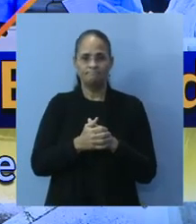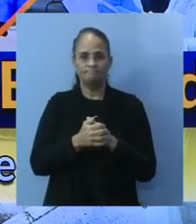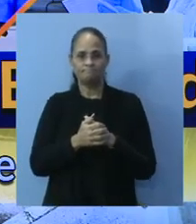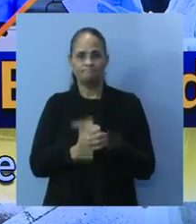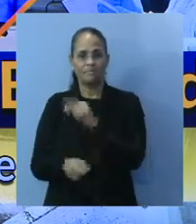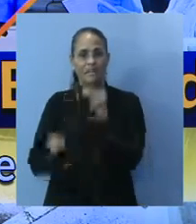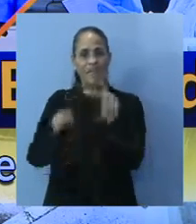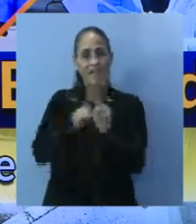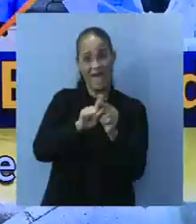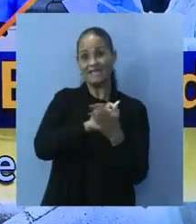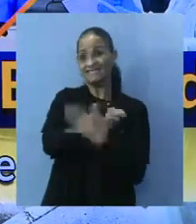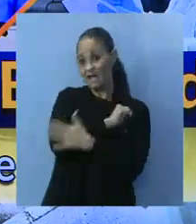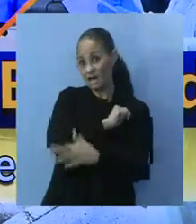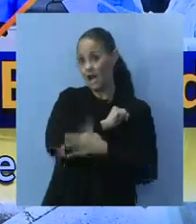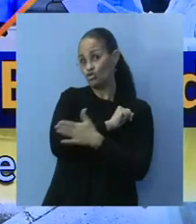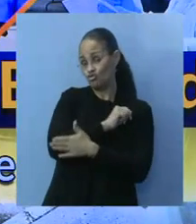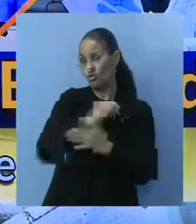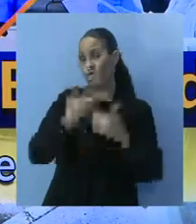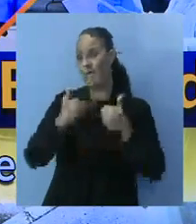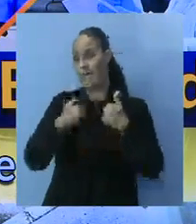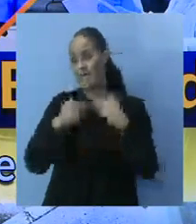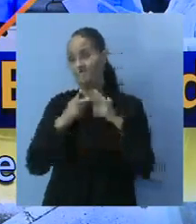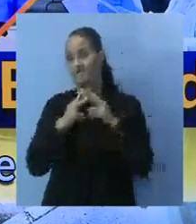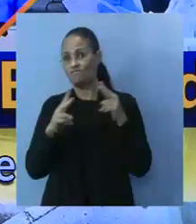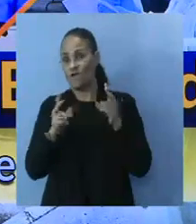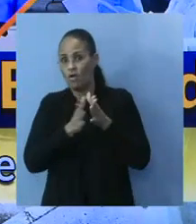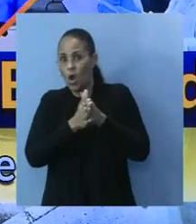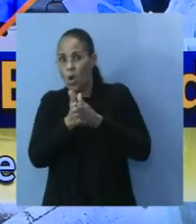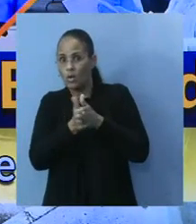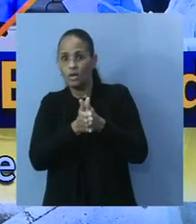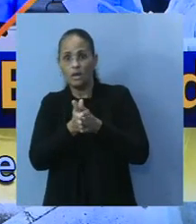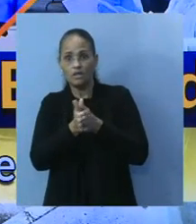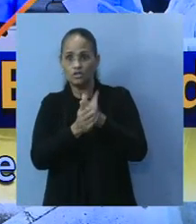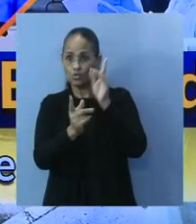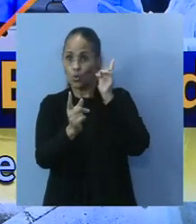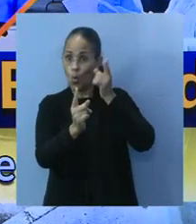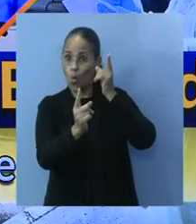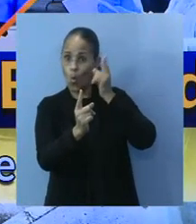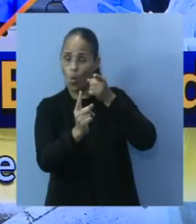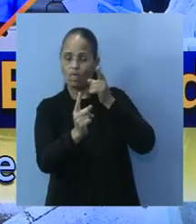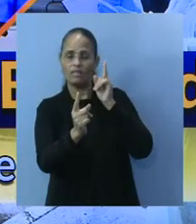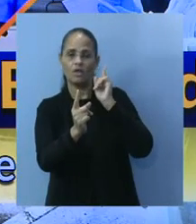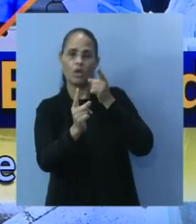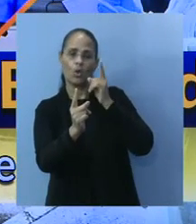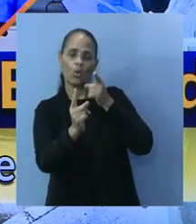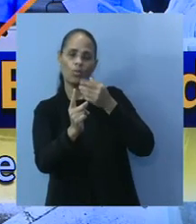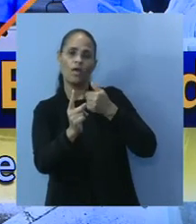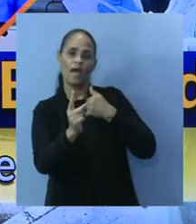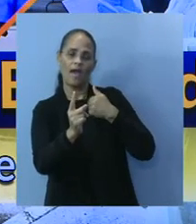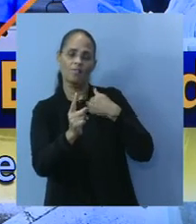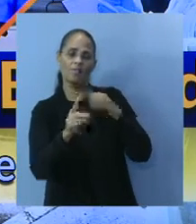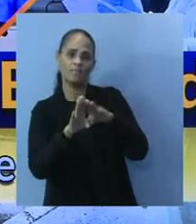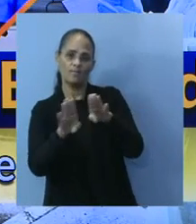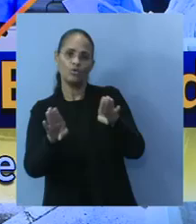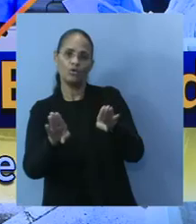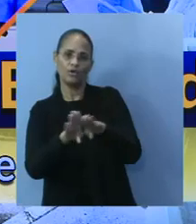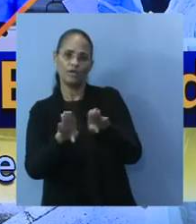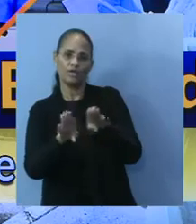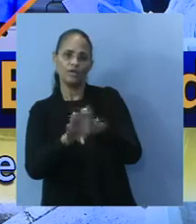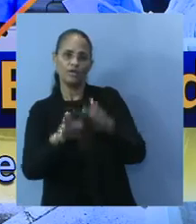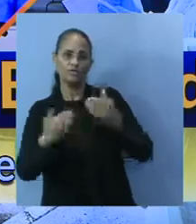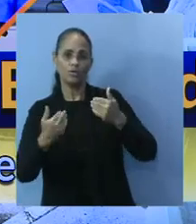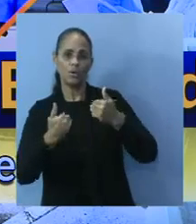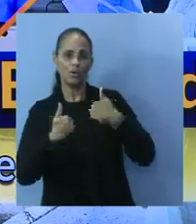As a country, we have a very ambitious goal. And the goal that we have in Bermuda is to have